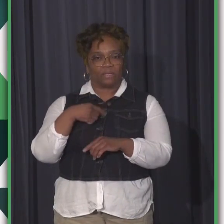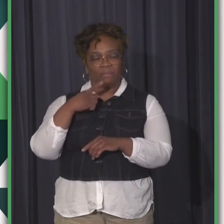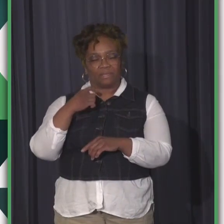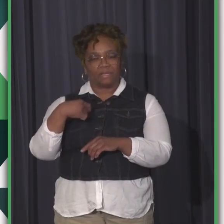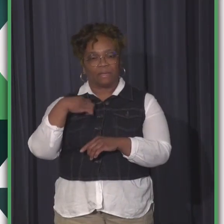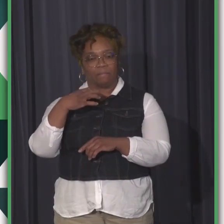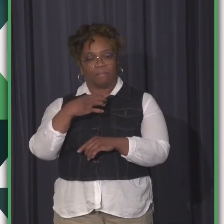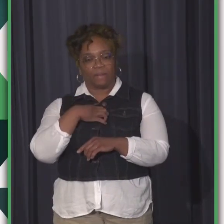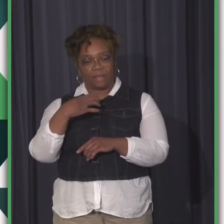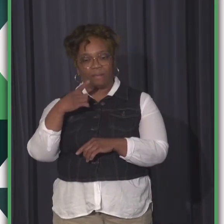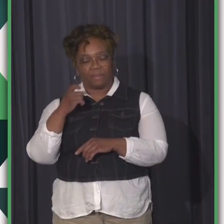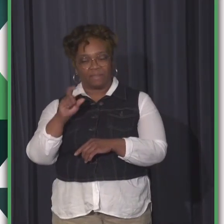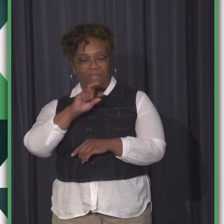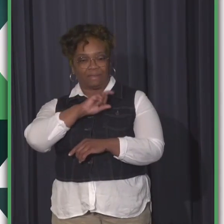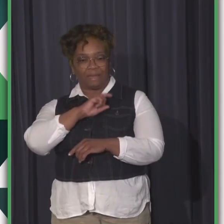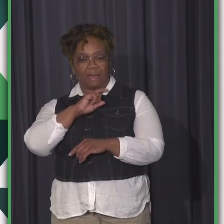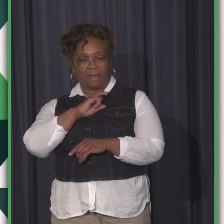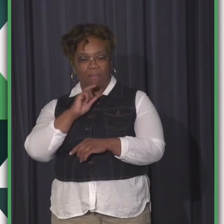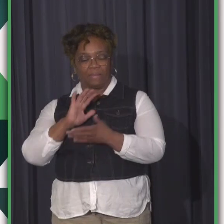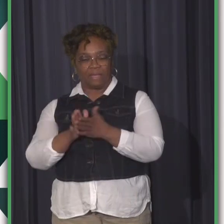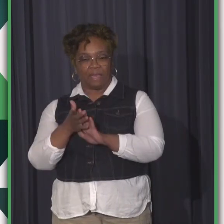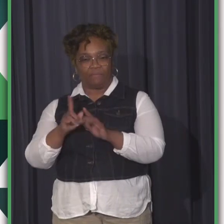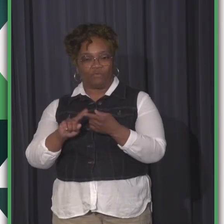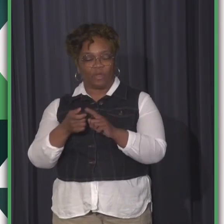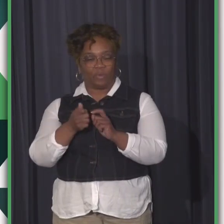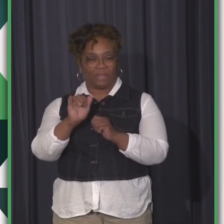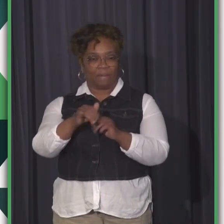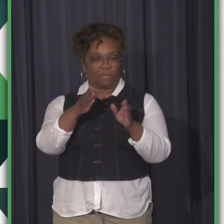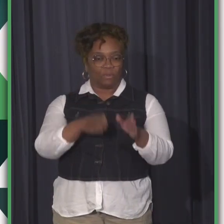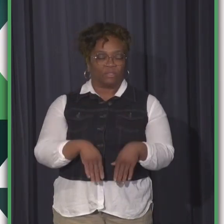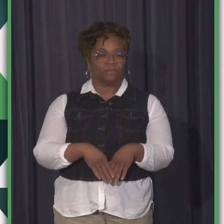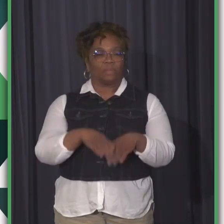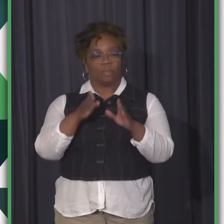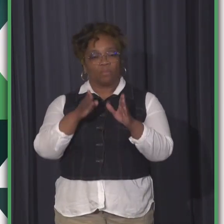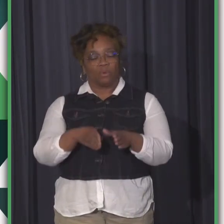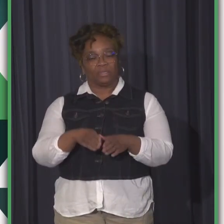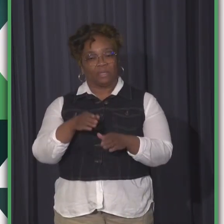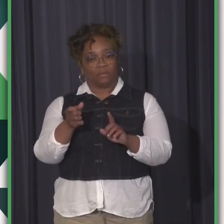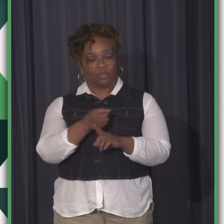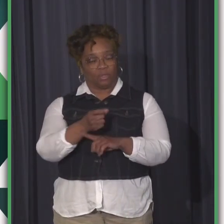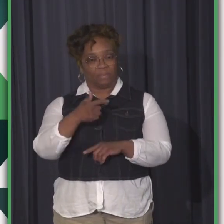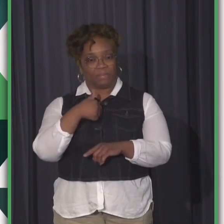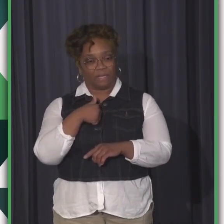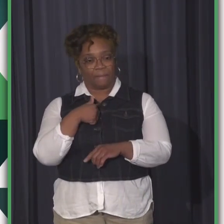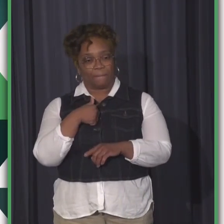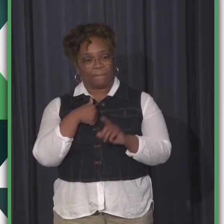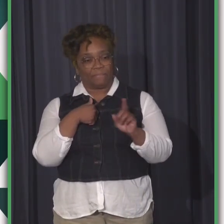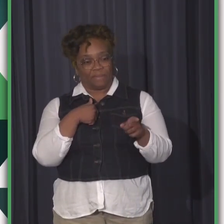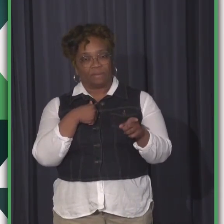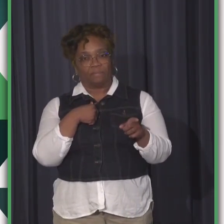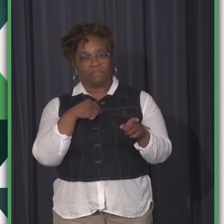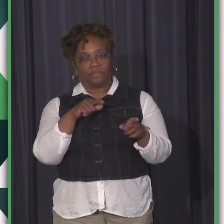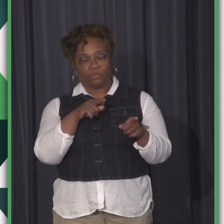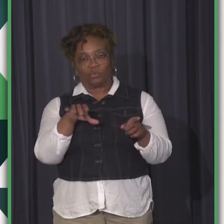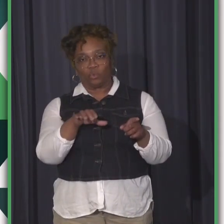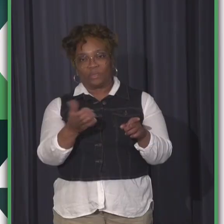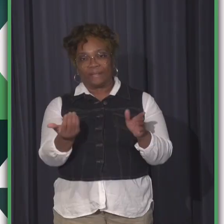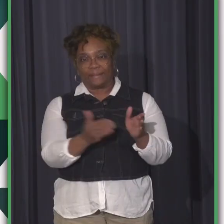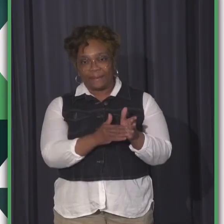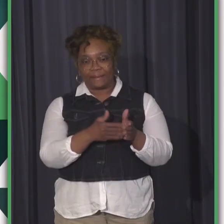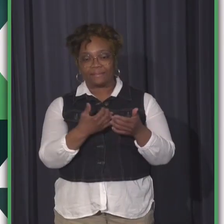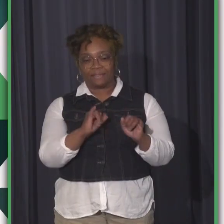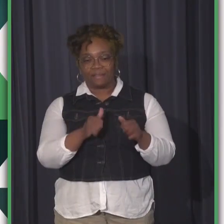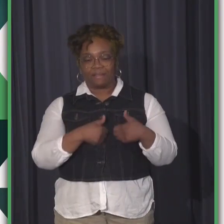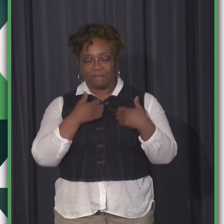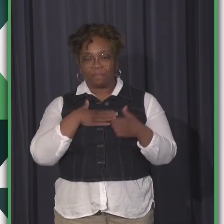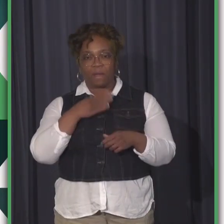person. Now, the person that has assaulted me and needs to be prosecuted, she's at it again. I'm still staying in my